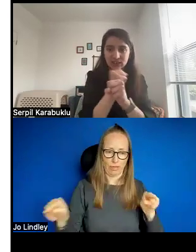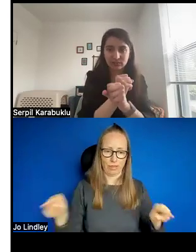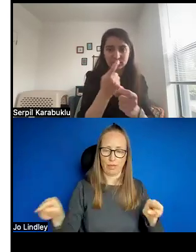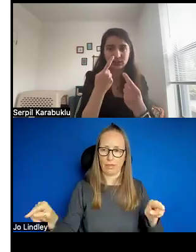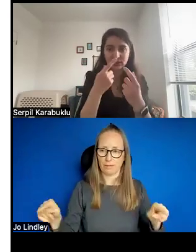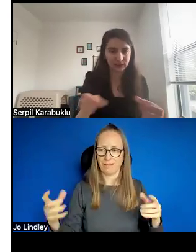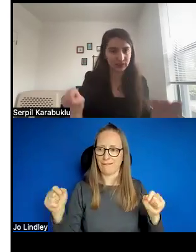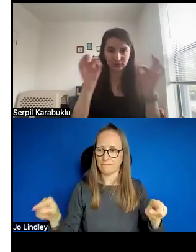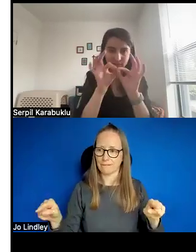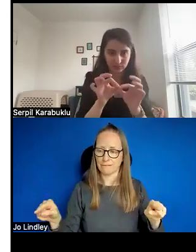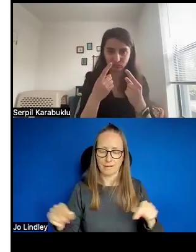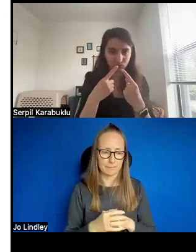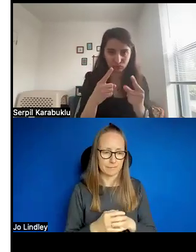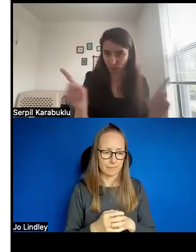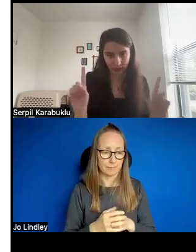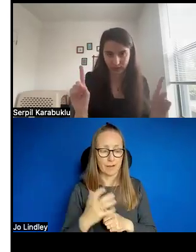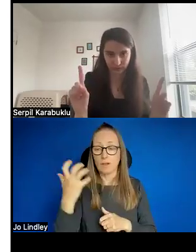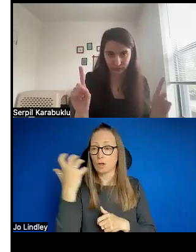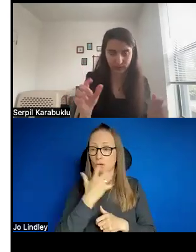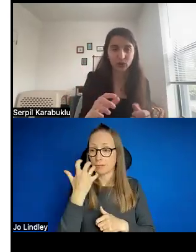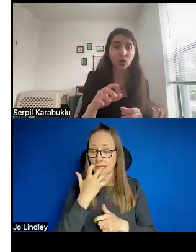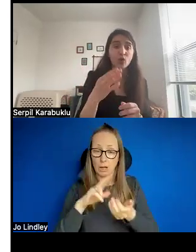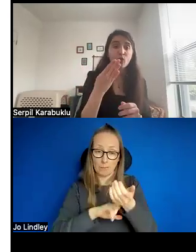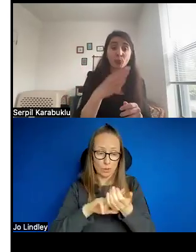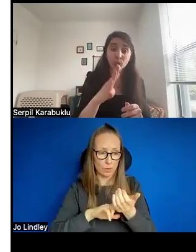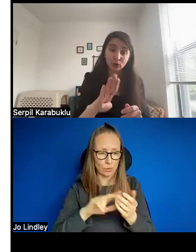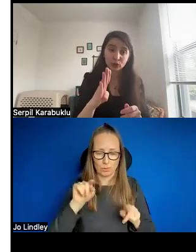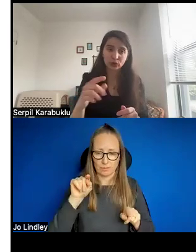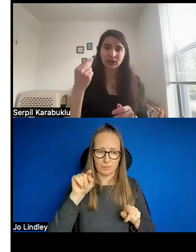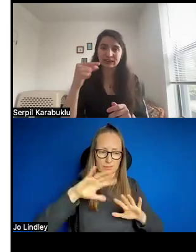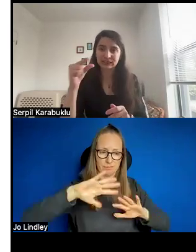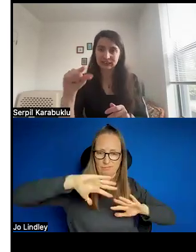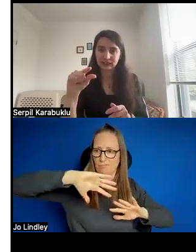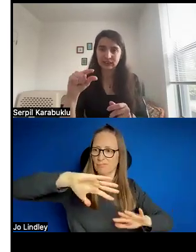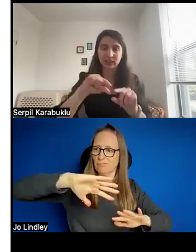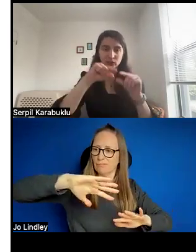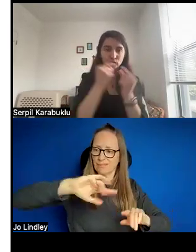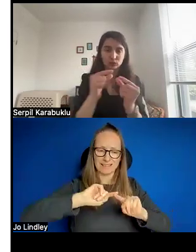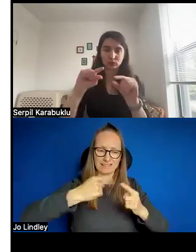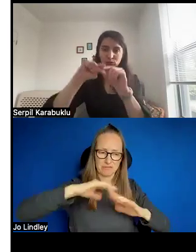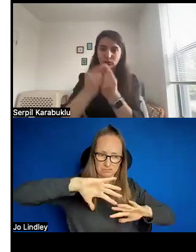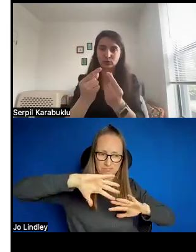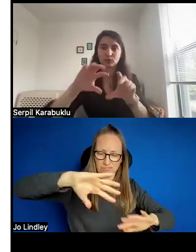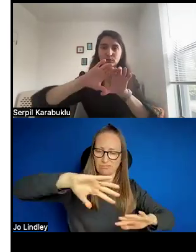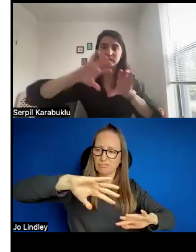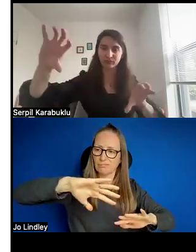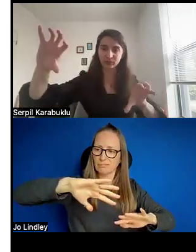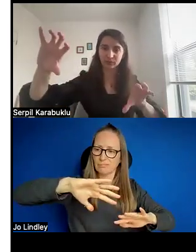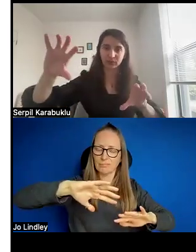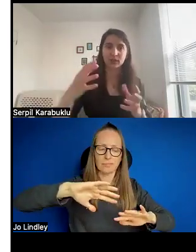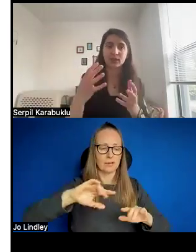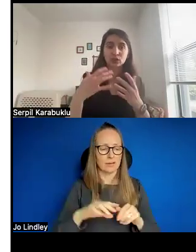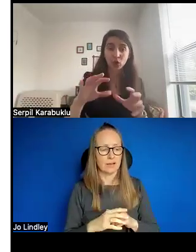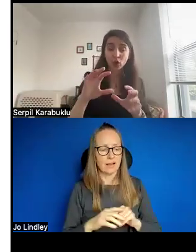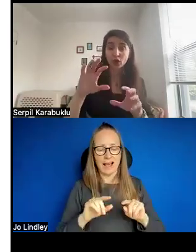And for the green and blue, they group differently from each other. And also they group differently